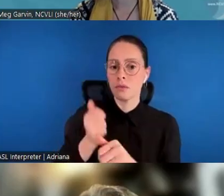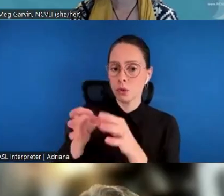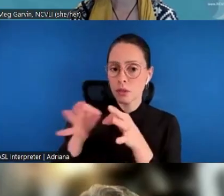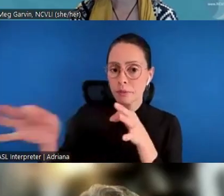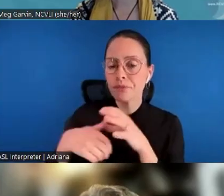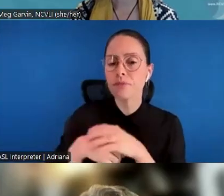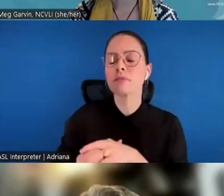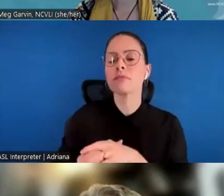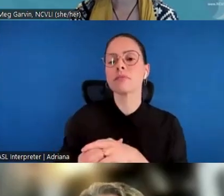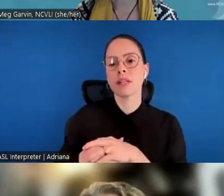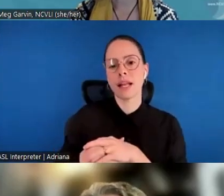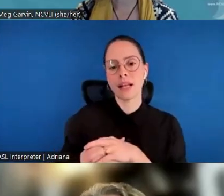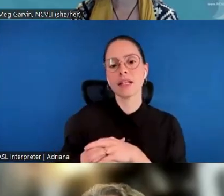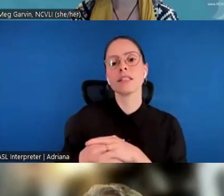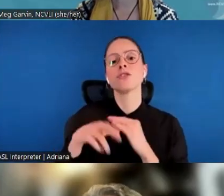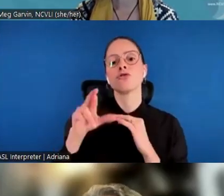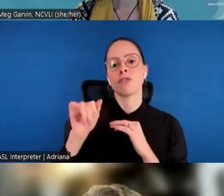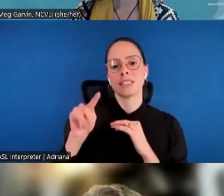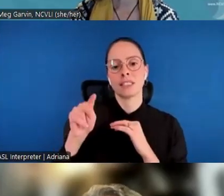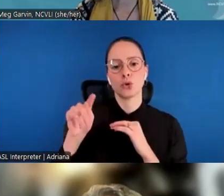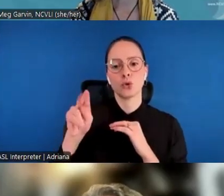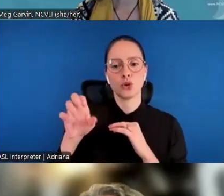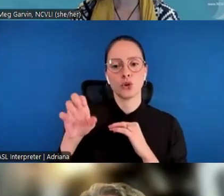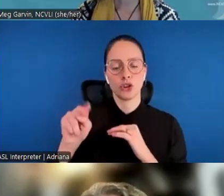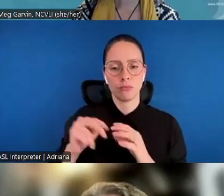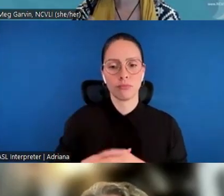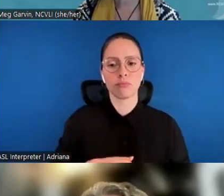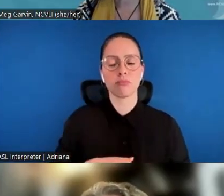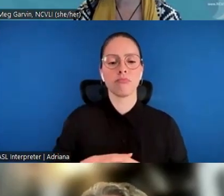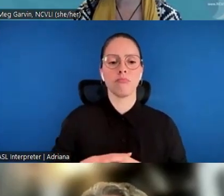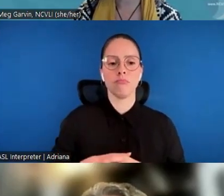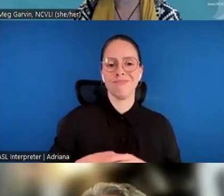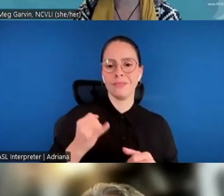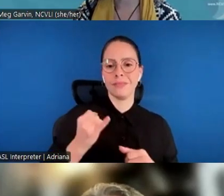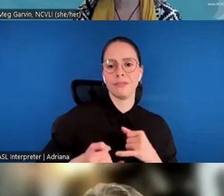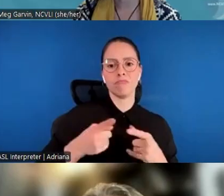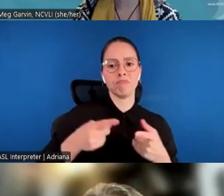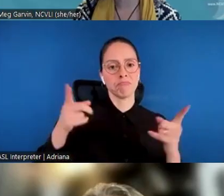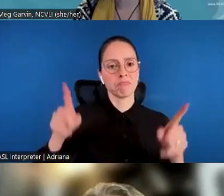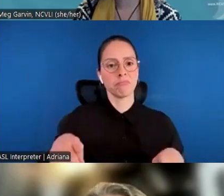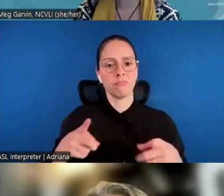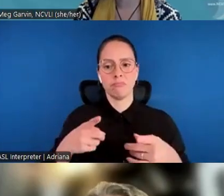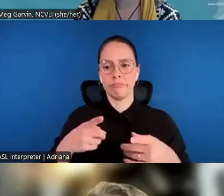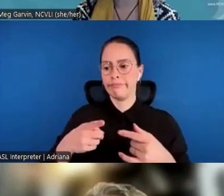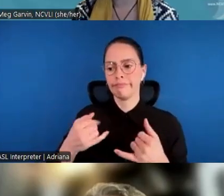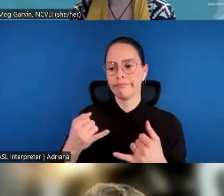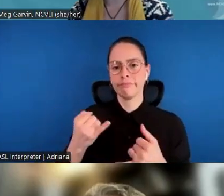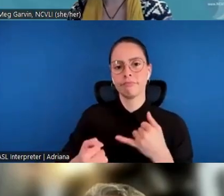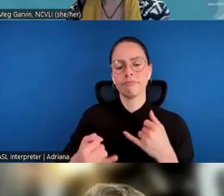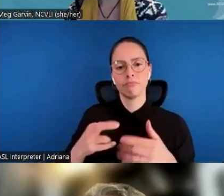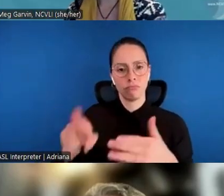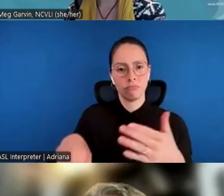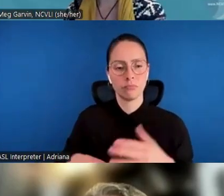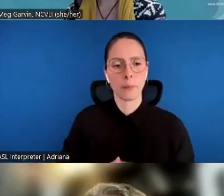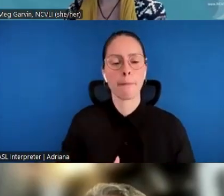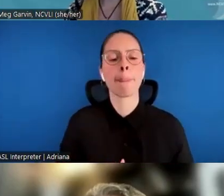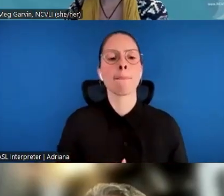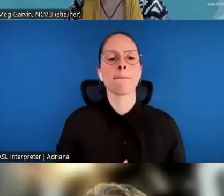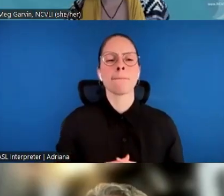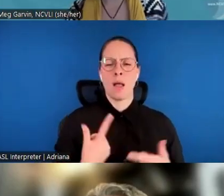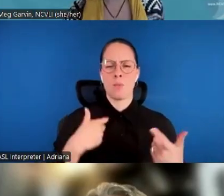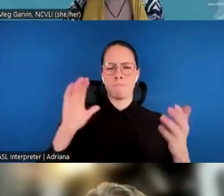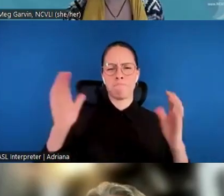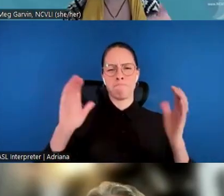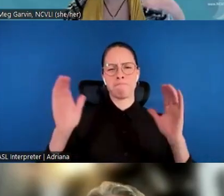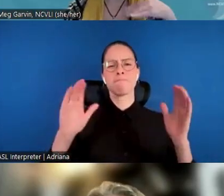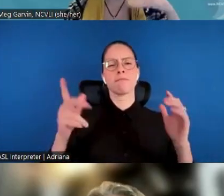delay, and to restitution. Now, we've truncated the words a little bit, and there are differences, right? And we're going to talk about